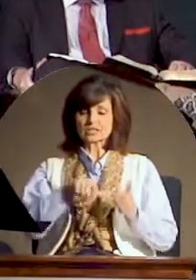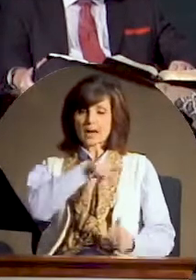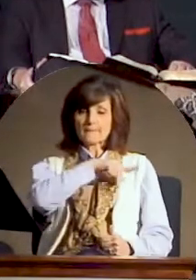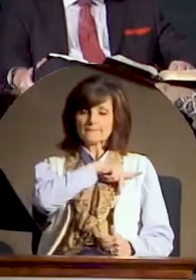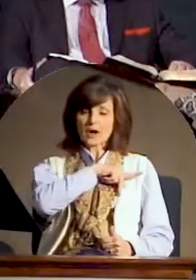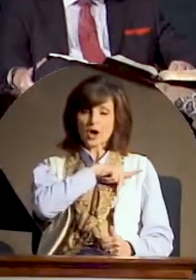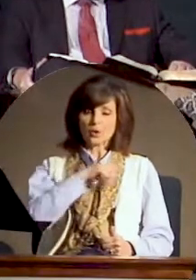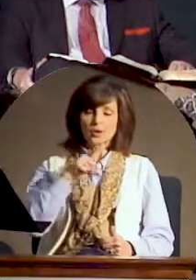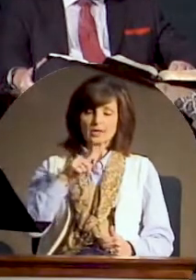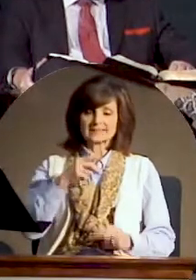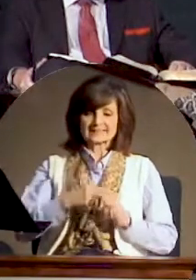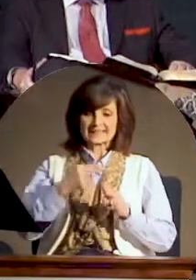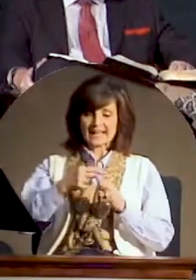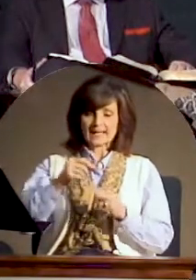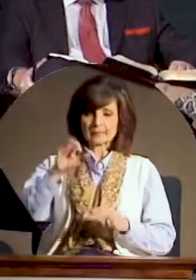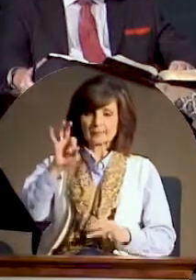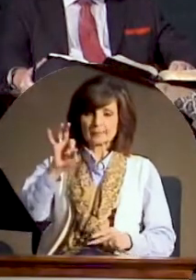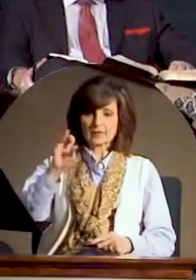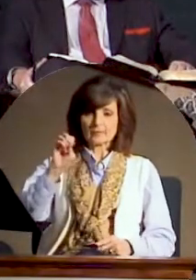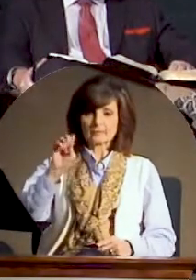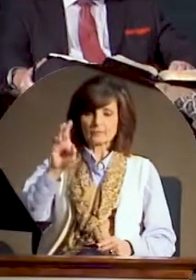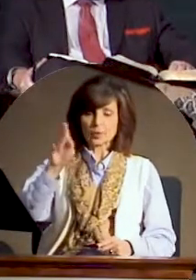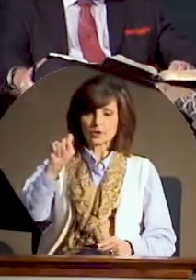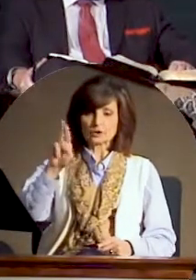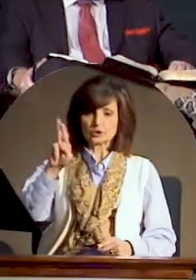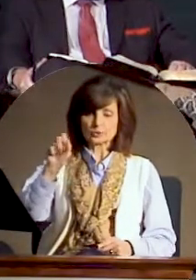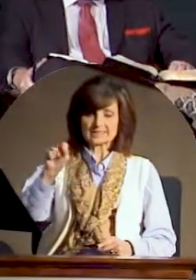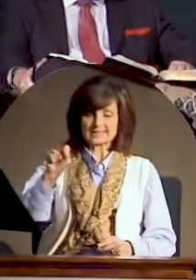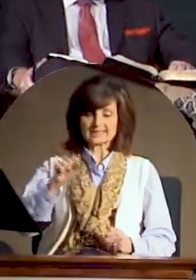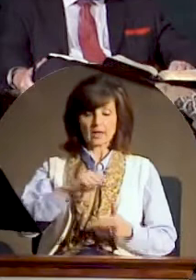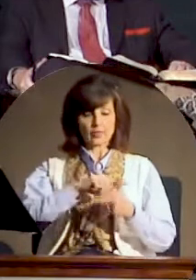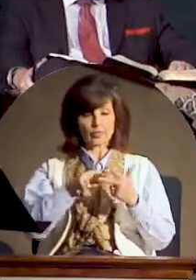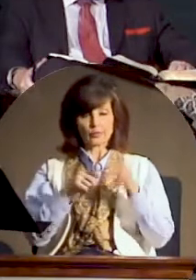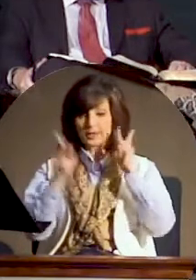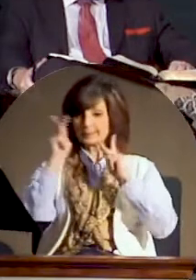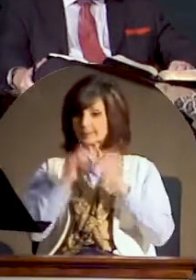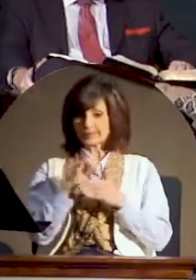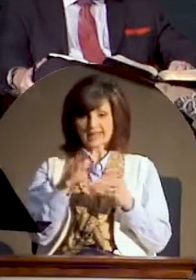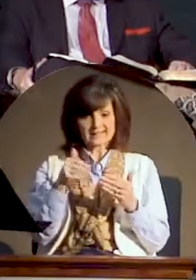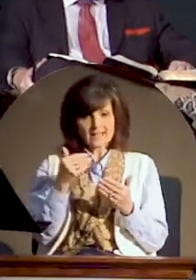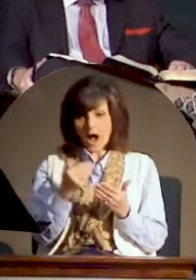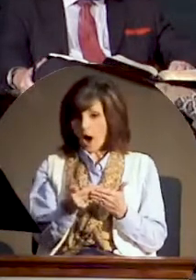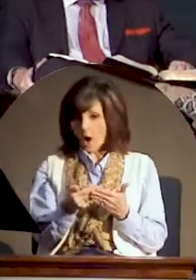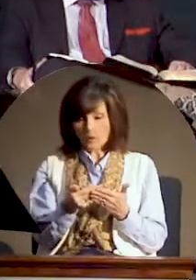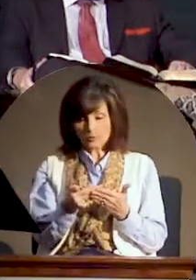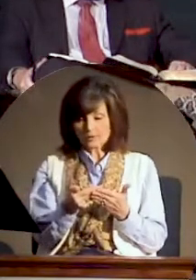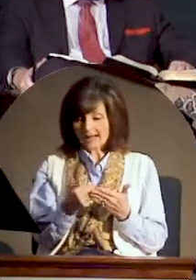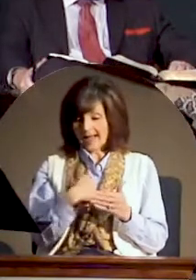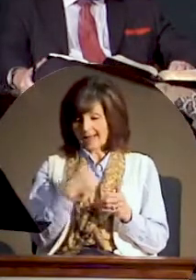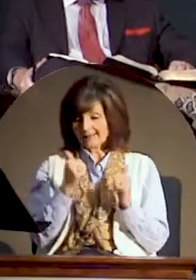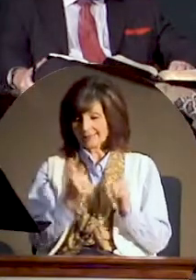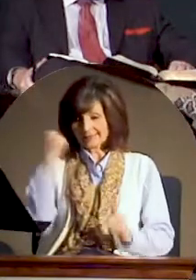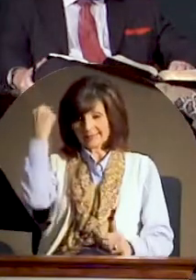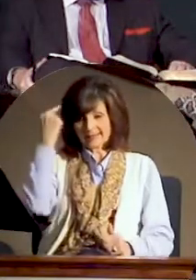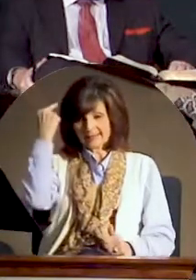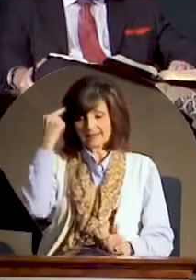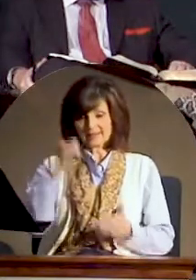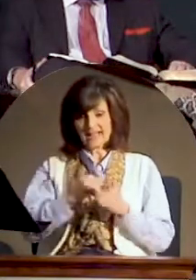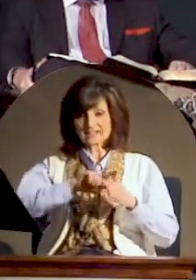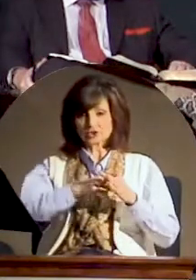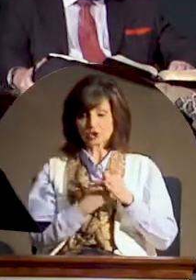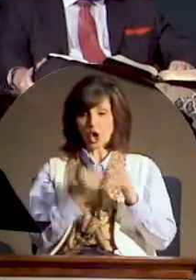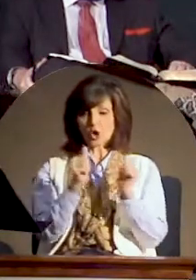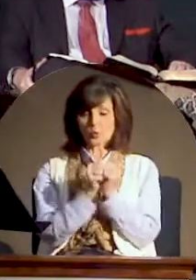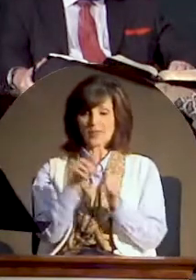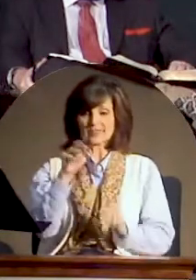was Fortunatus. And those are the only three people in the Bible whose name that I could think of that